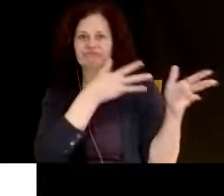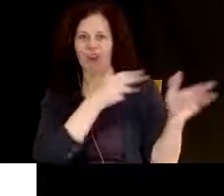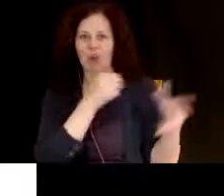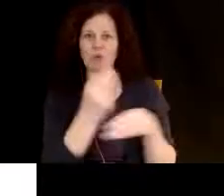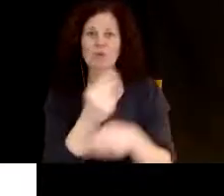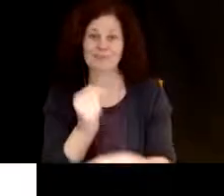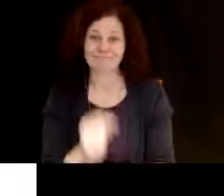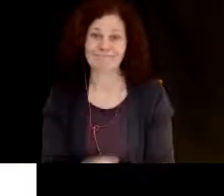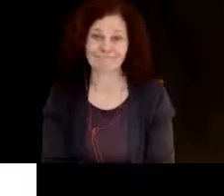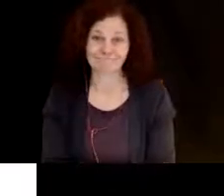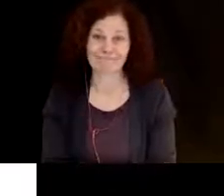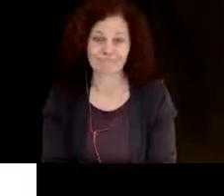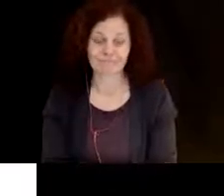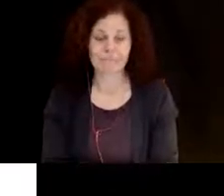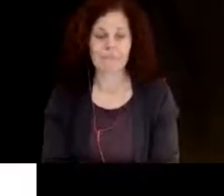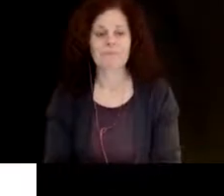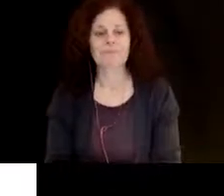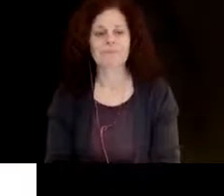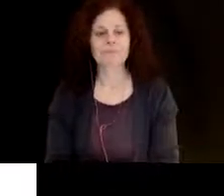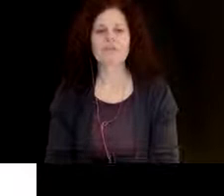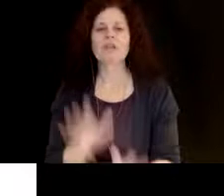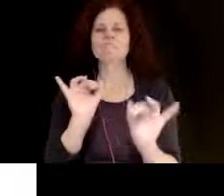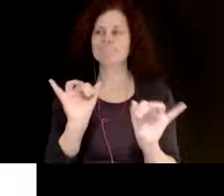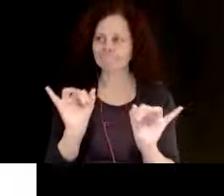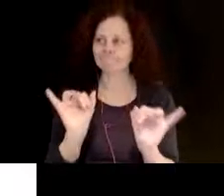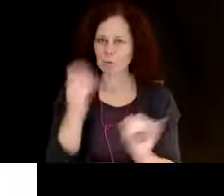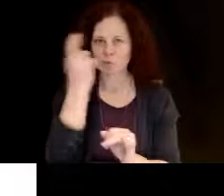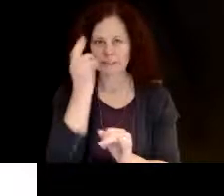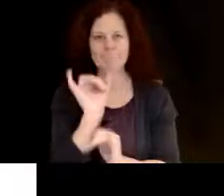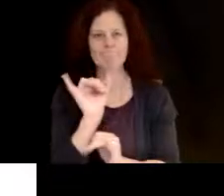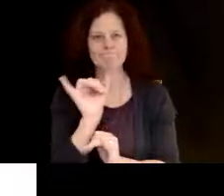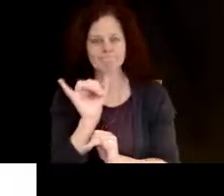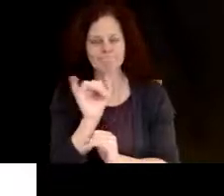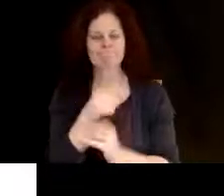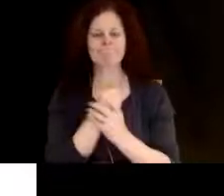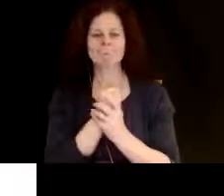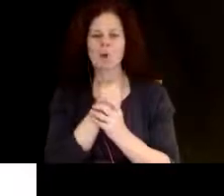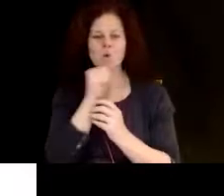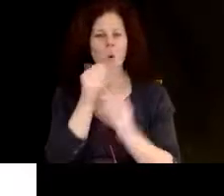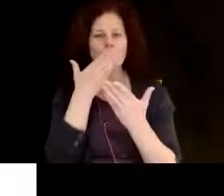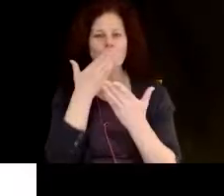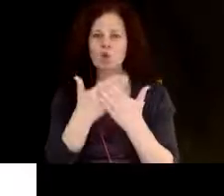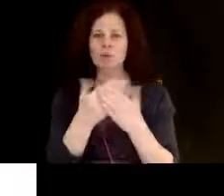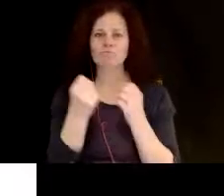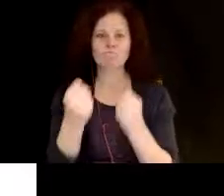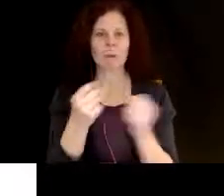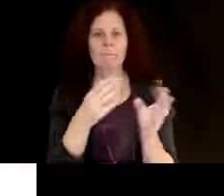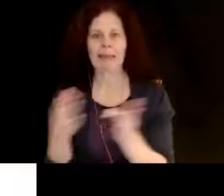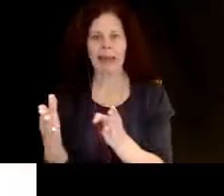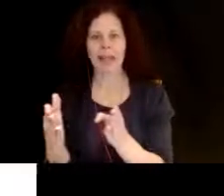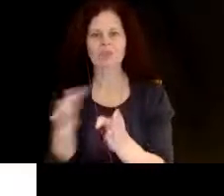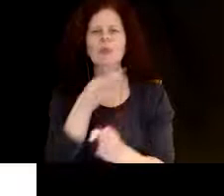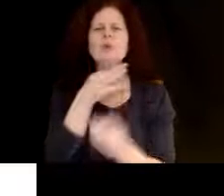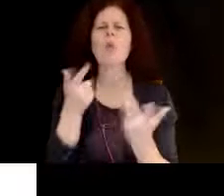After learning about the lack of ADA transition plans, we wanted to understand more about what goes into making a high quality plan, i.e.,